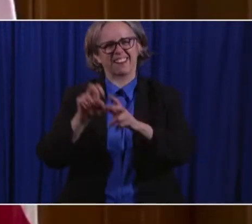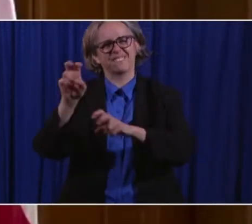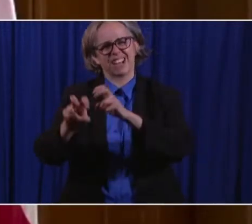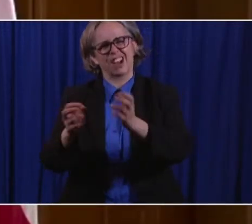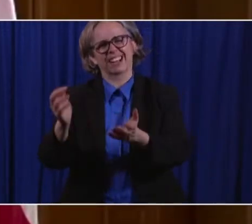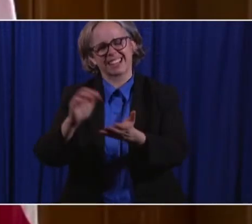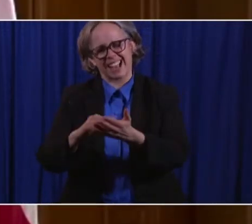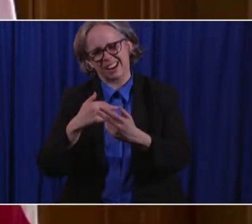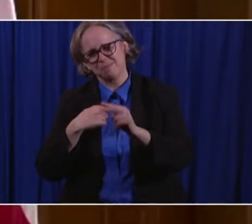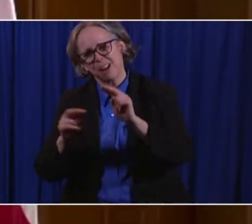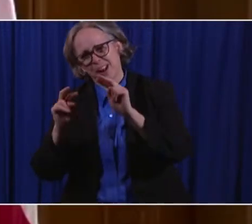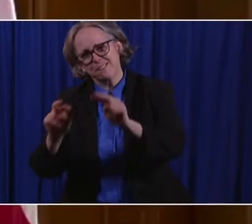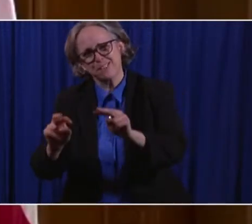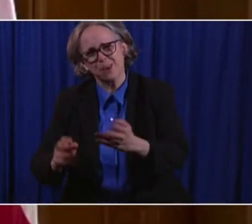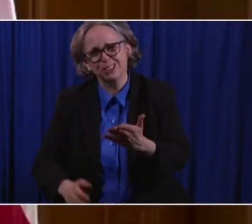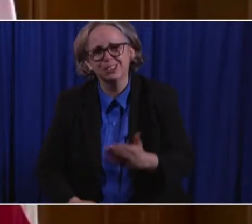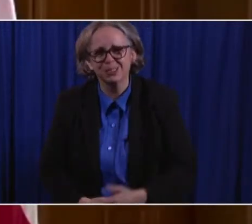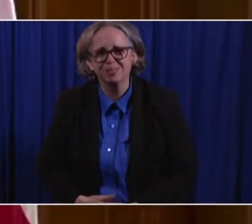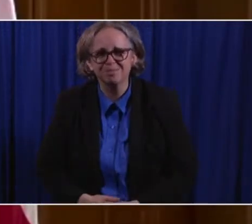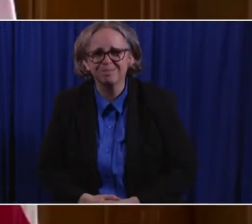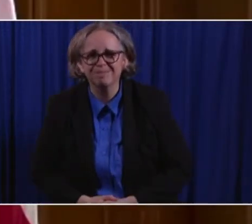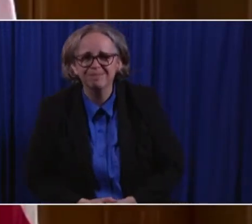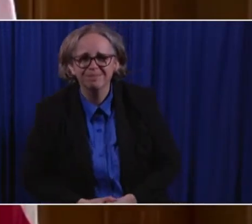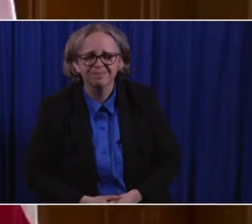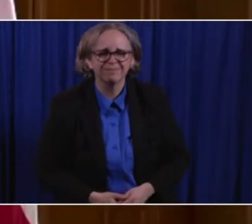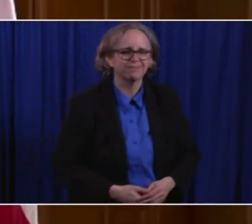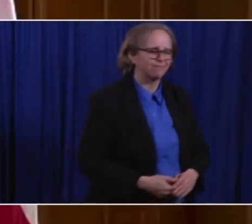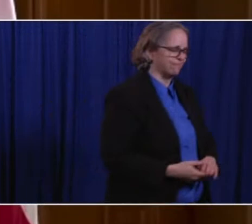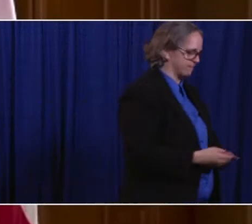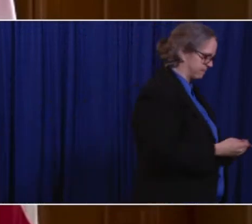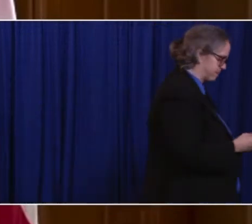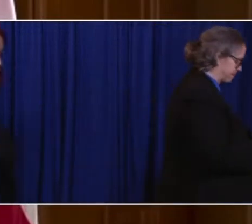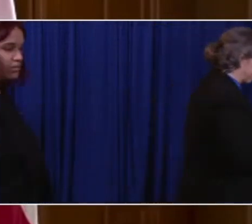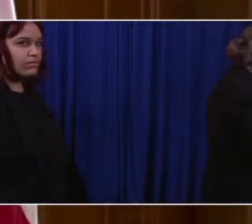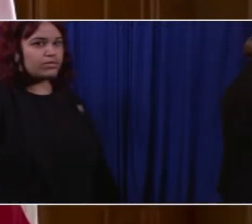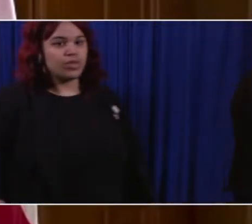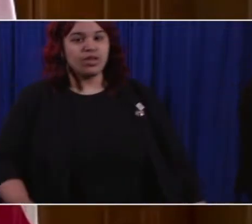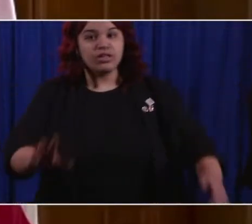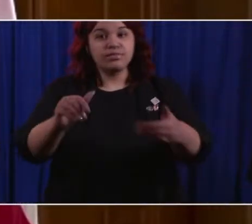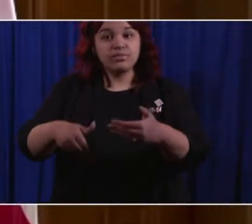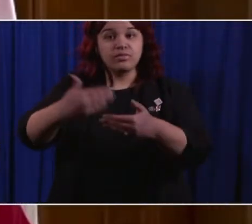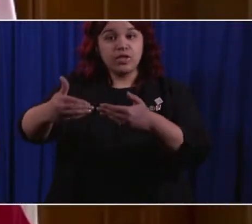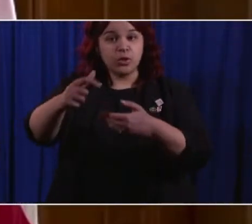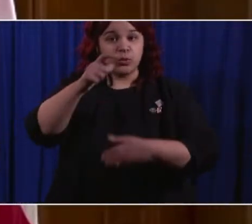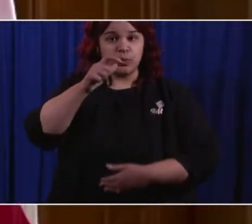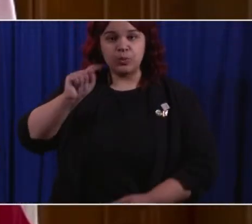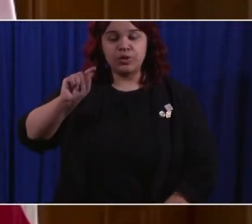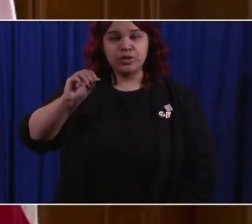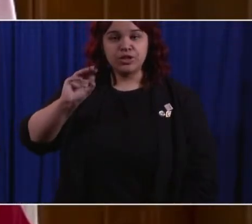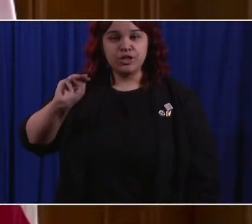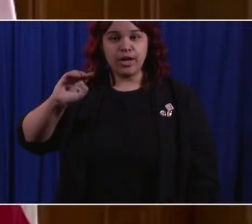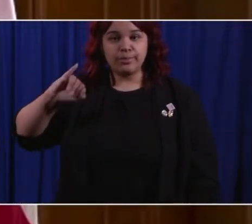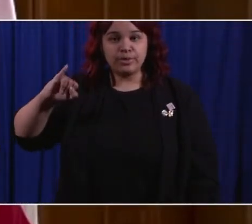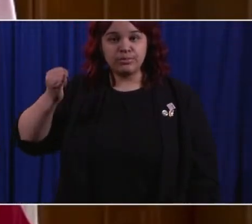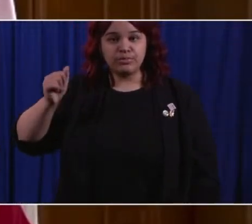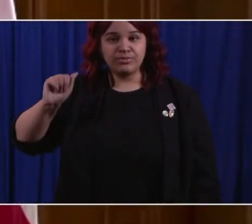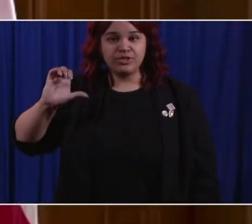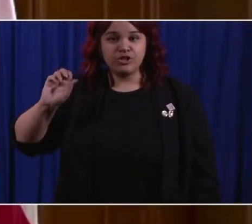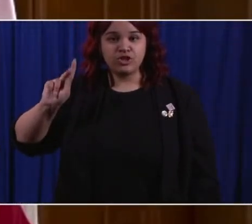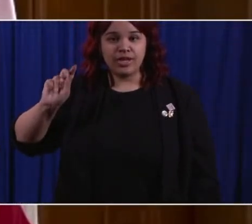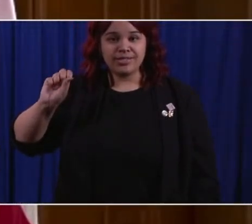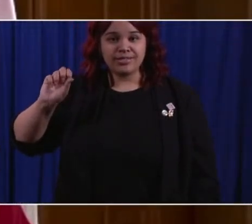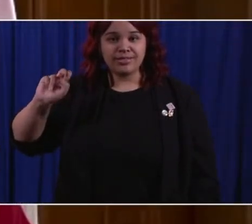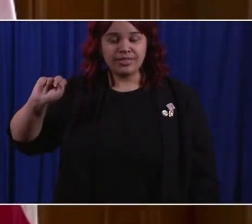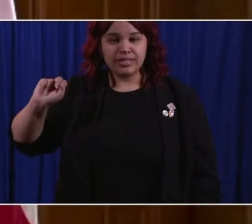Next question is from Tom Jackson at the Sandusky Register. Hey, Tom. Hi, Governor. Governor, I'm sure you saw